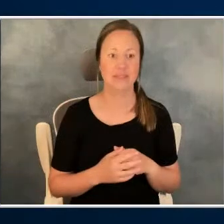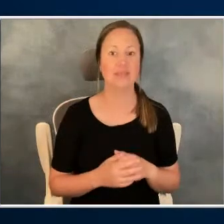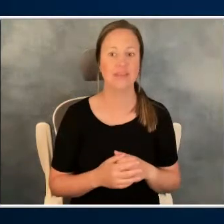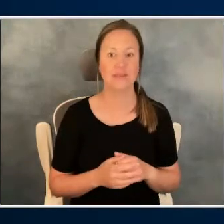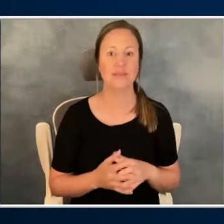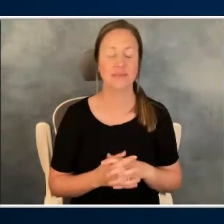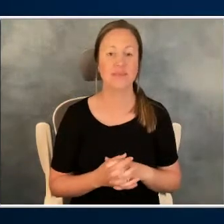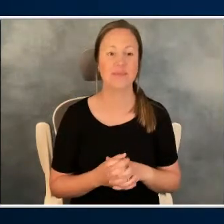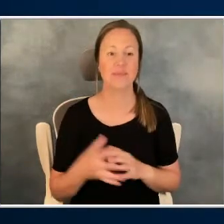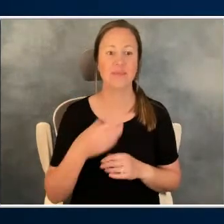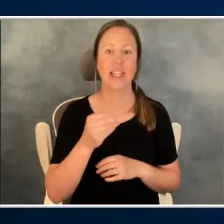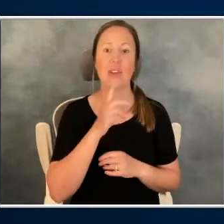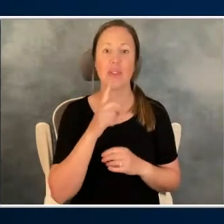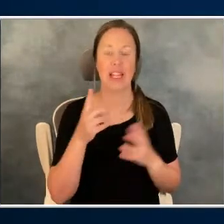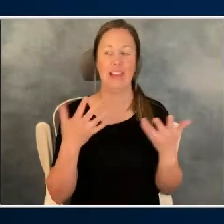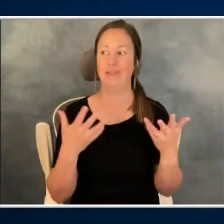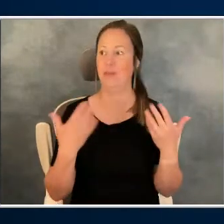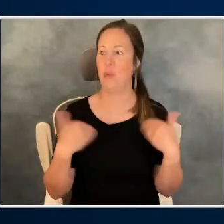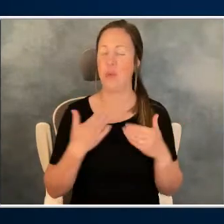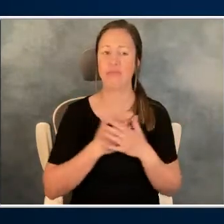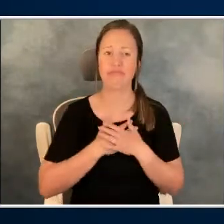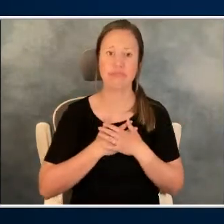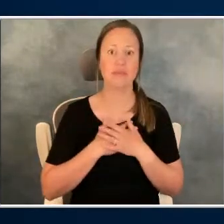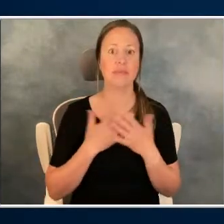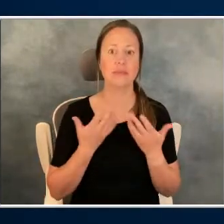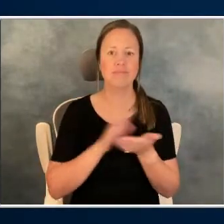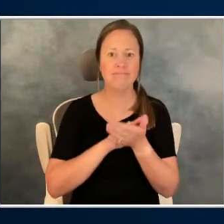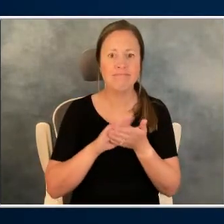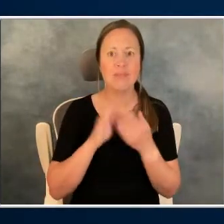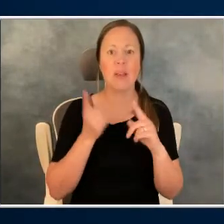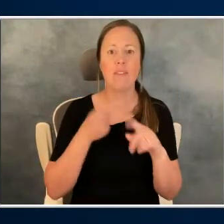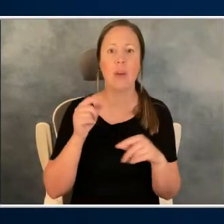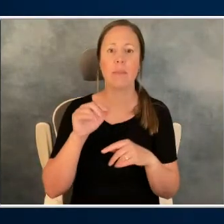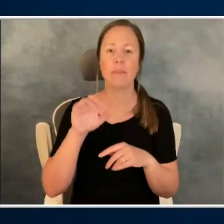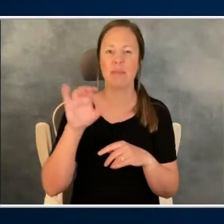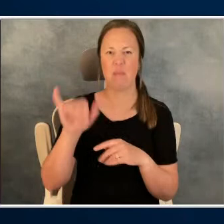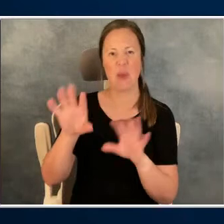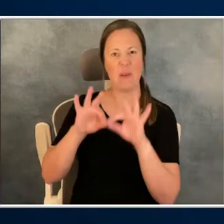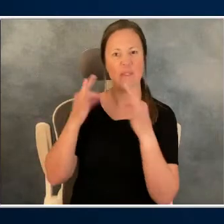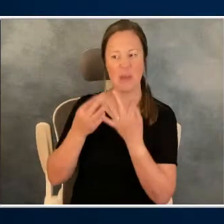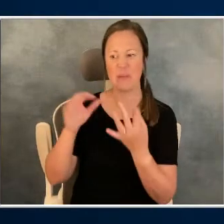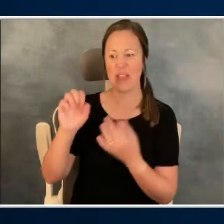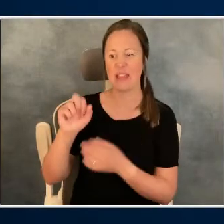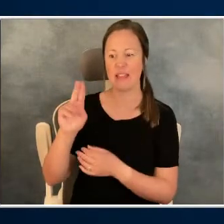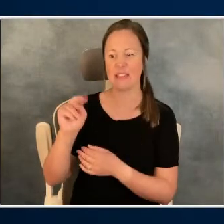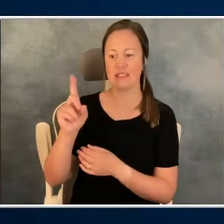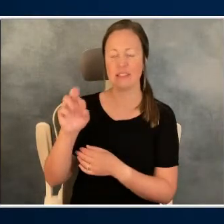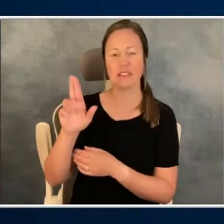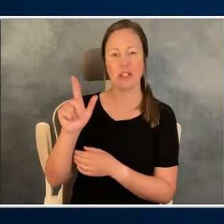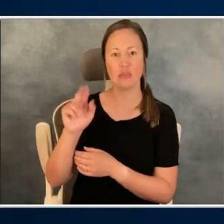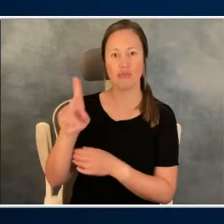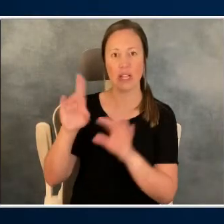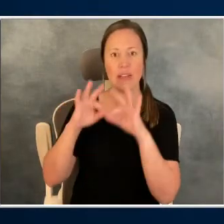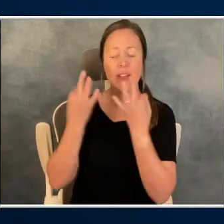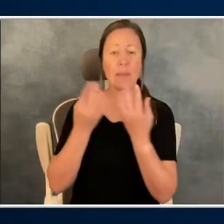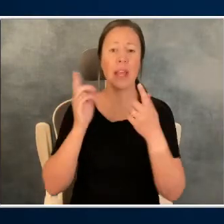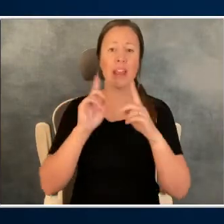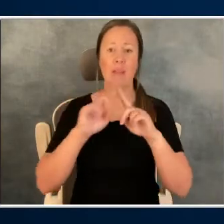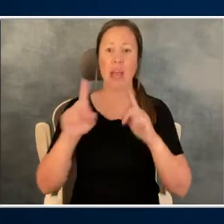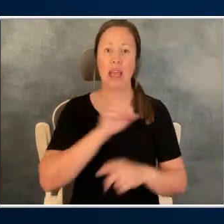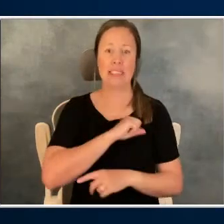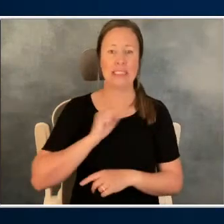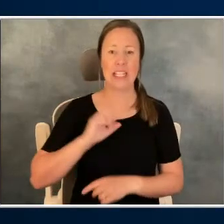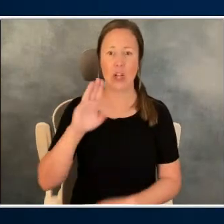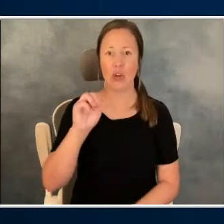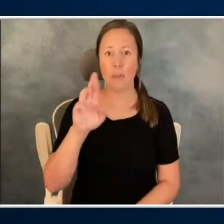amount of generosity, not just from the Sunderland family, but really from all of Kansas City, Senator Moran securing the